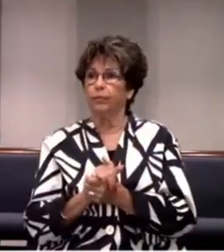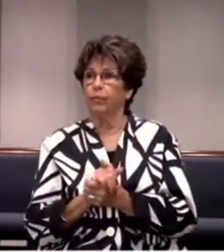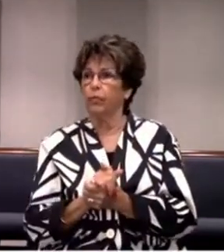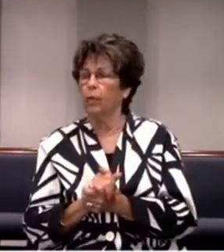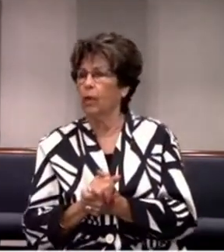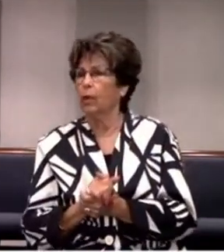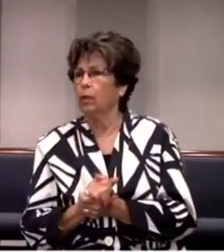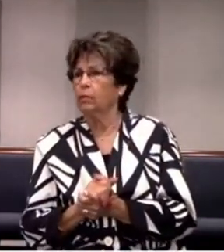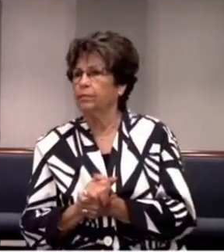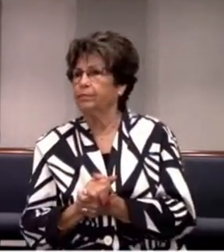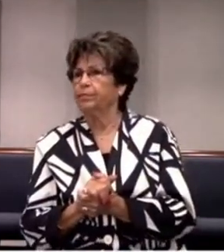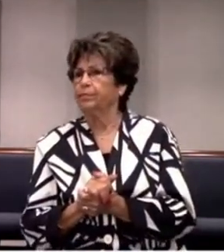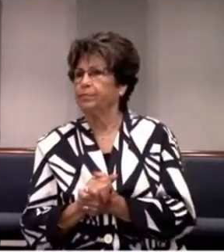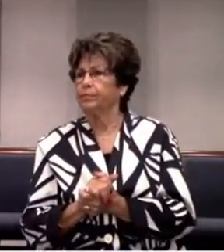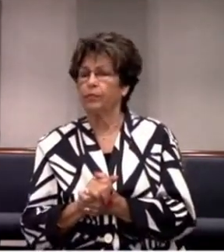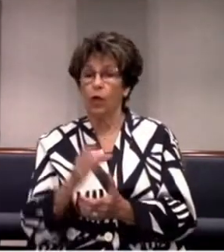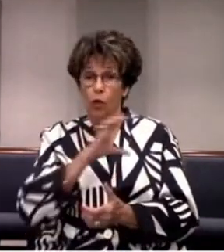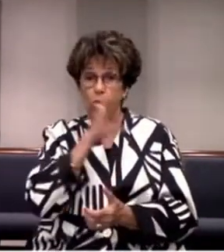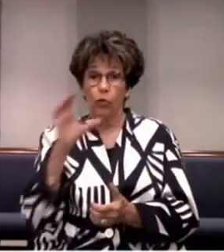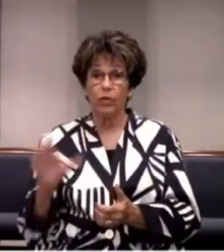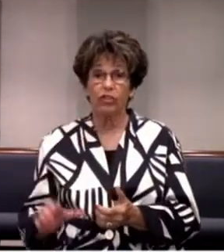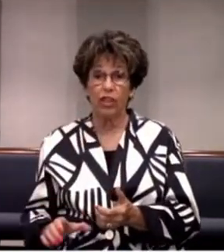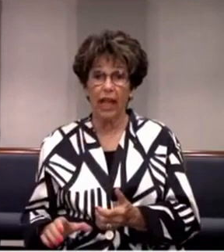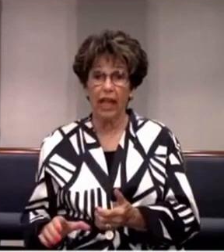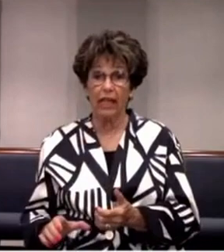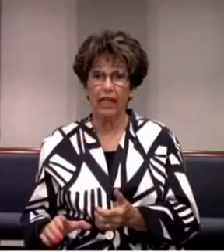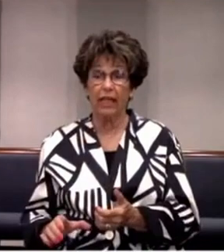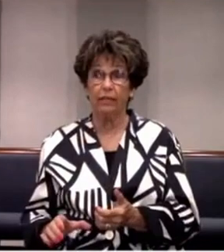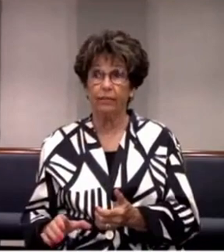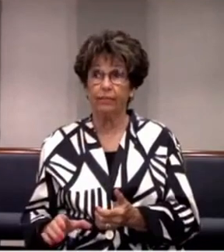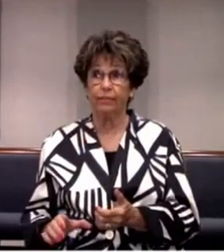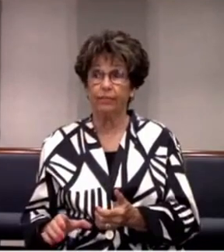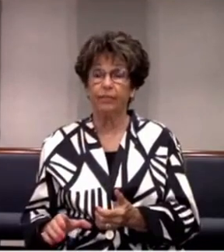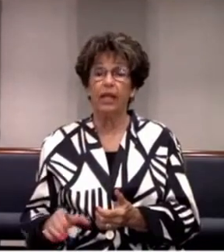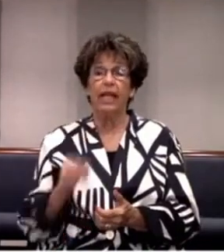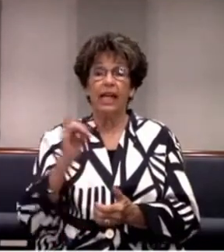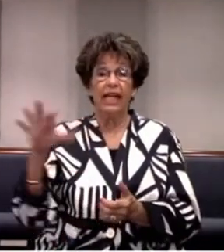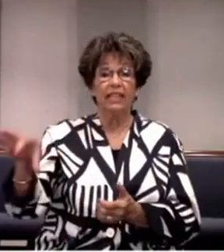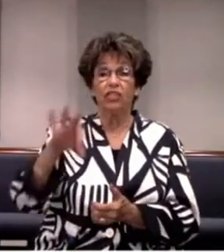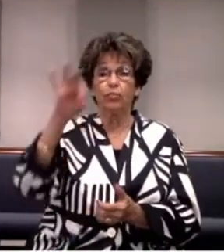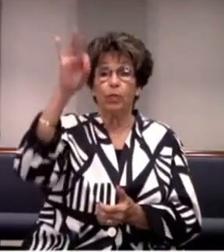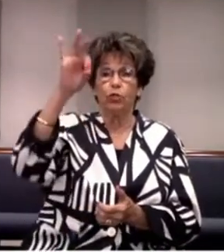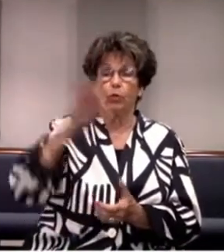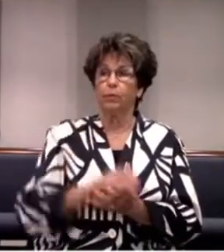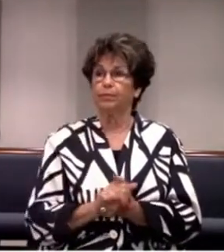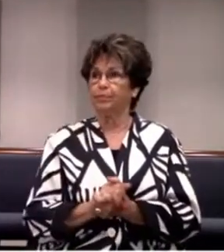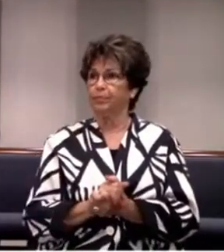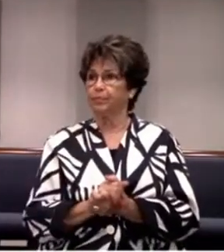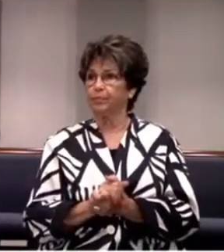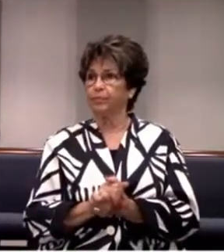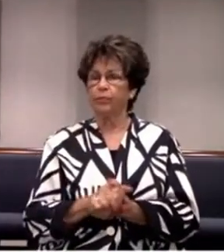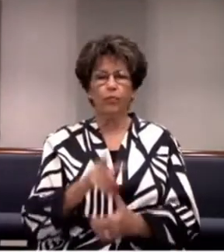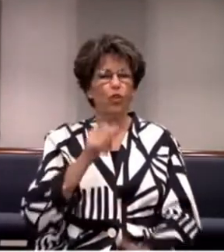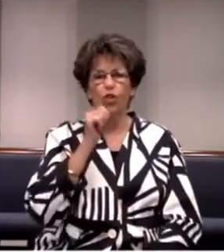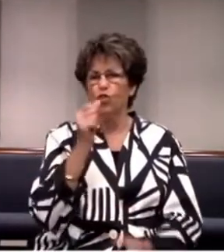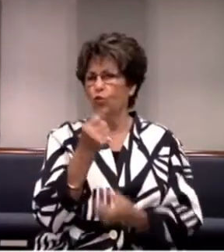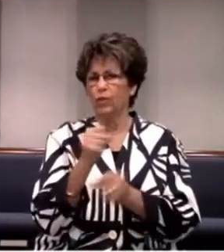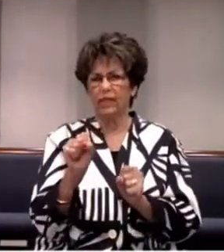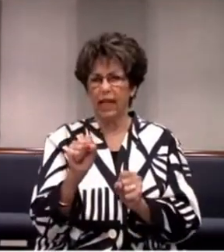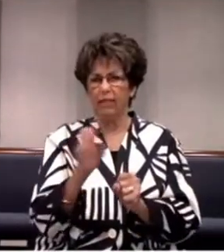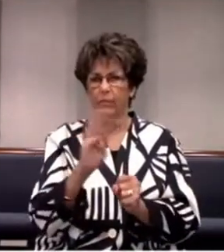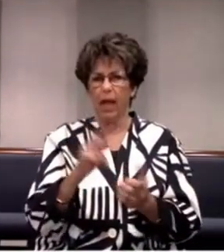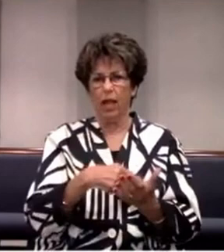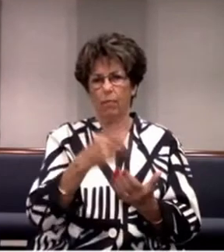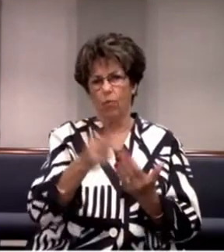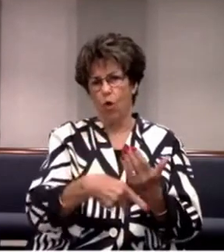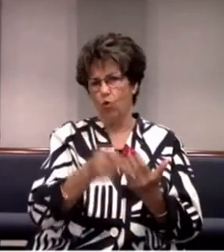Christianity is spiritual. Maybe you just need to be reminded tonight that you weren't saved by a program,